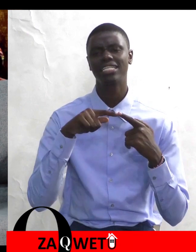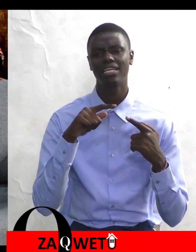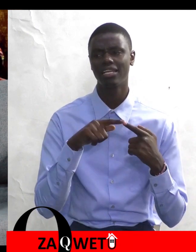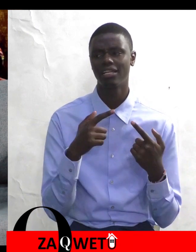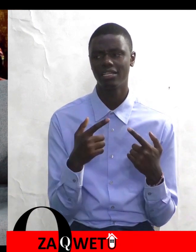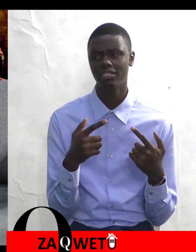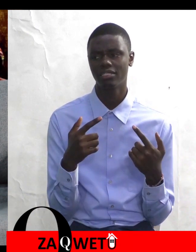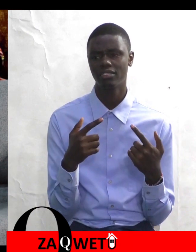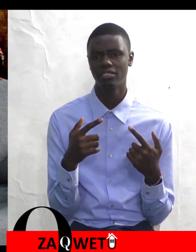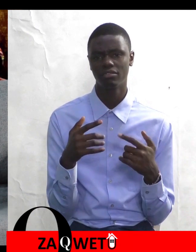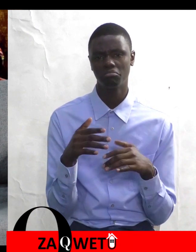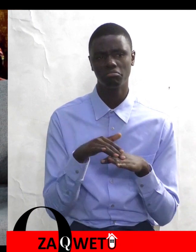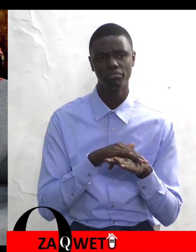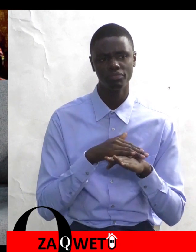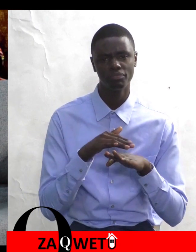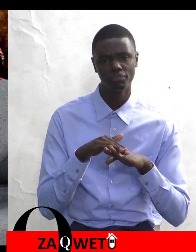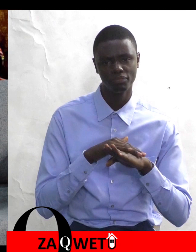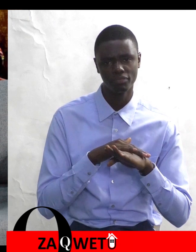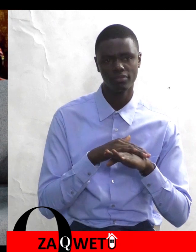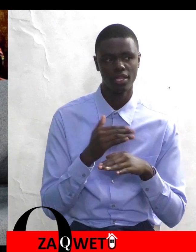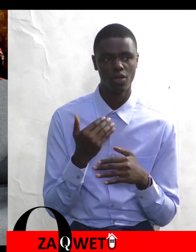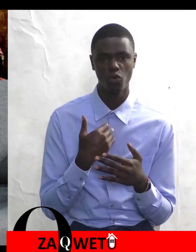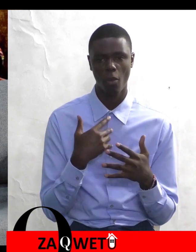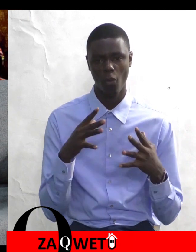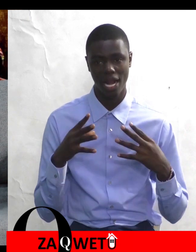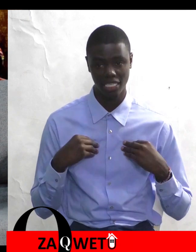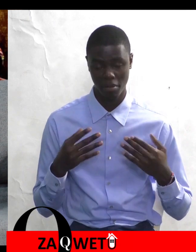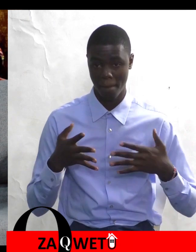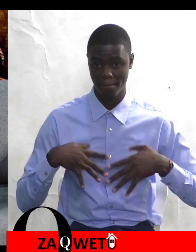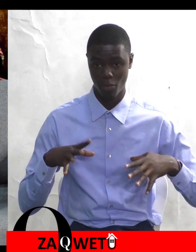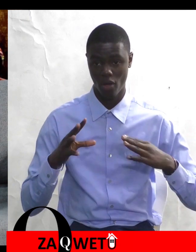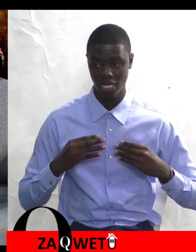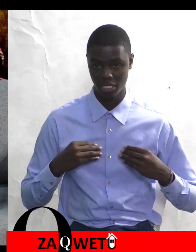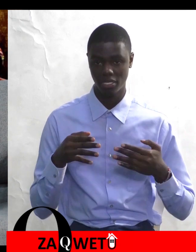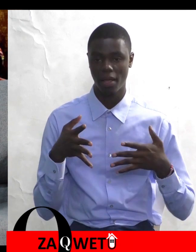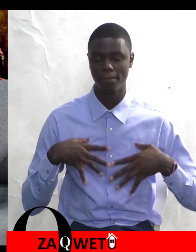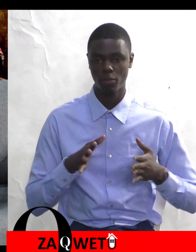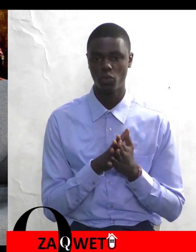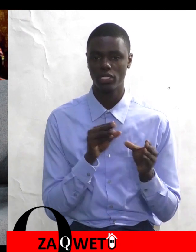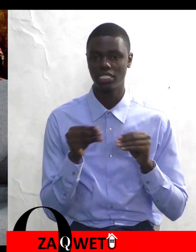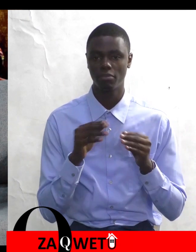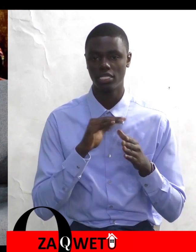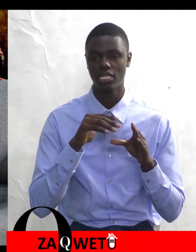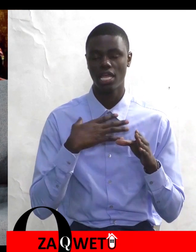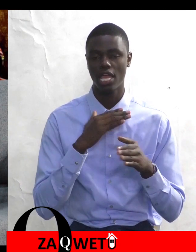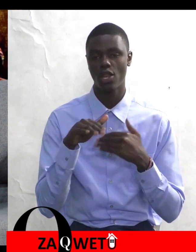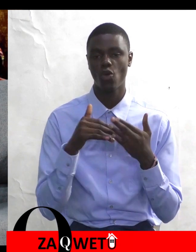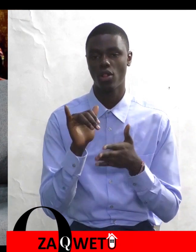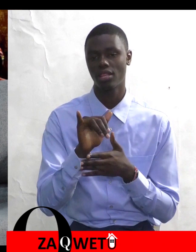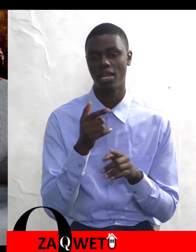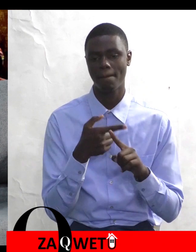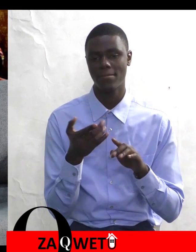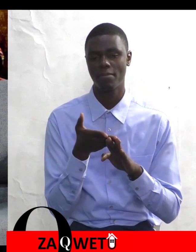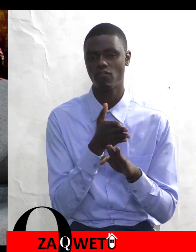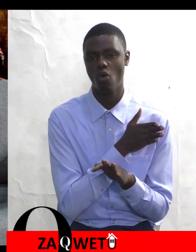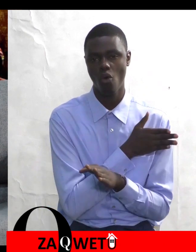So until lately too, ndo kumaanza kukua na that acceptance, people accepting PWDs and